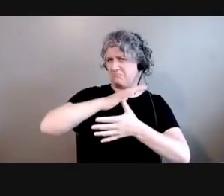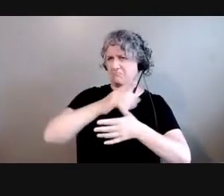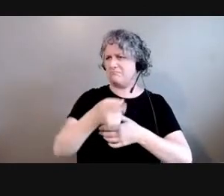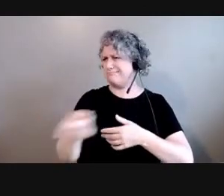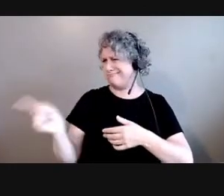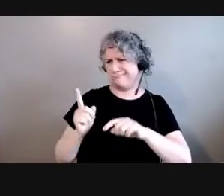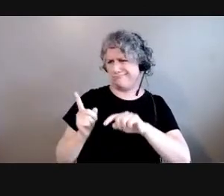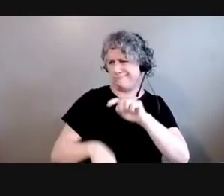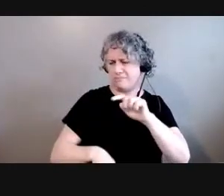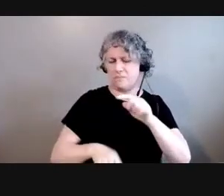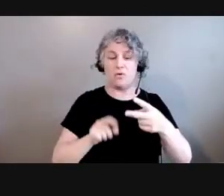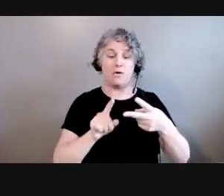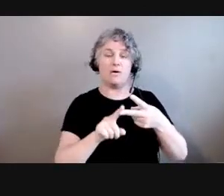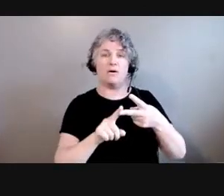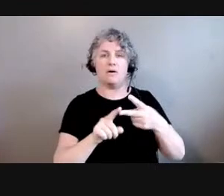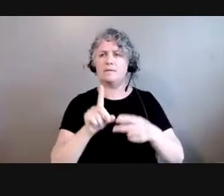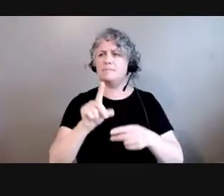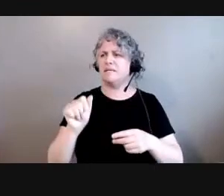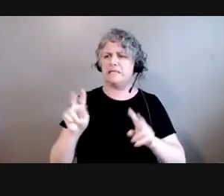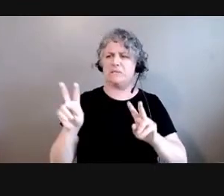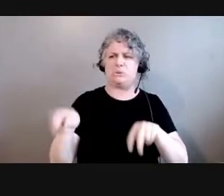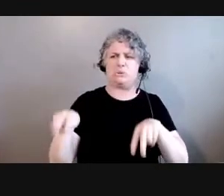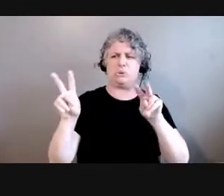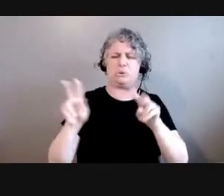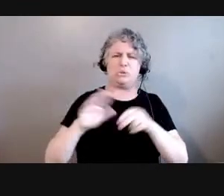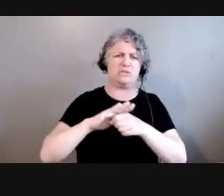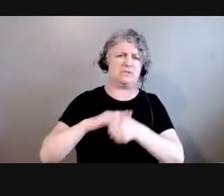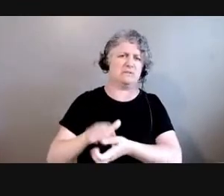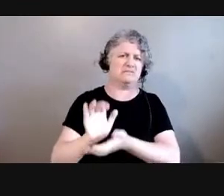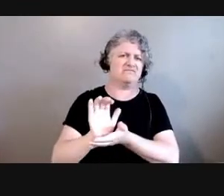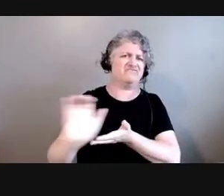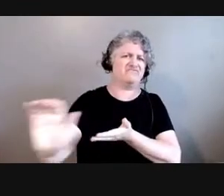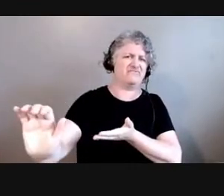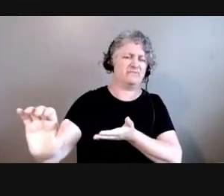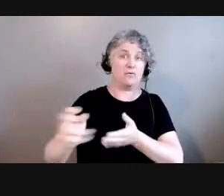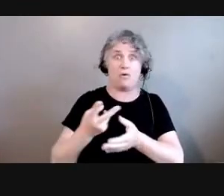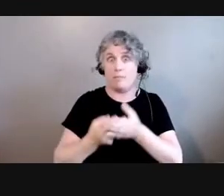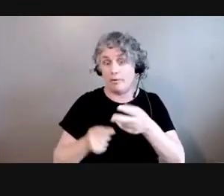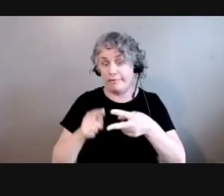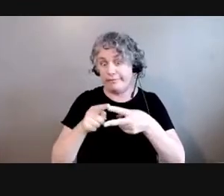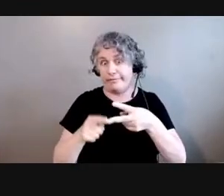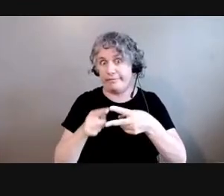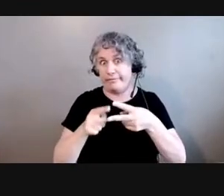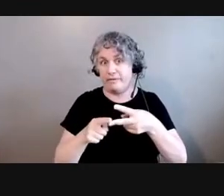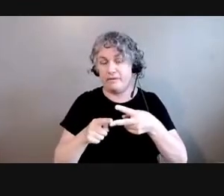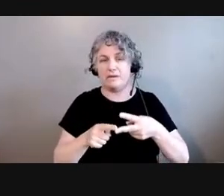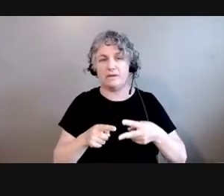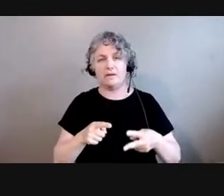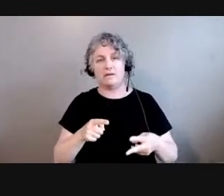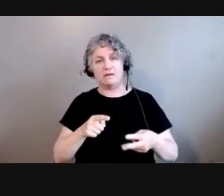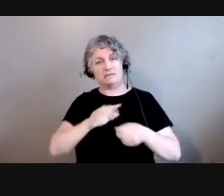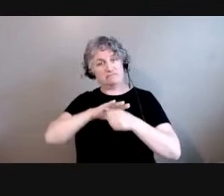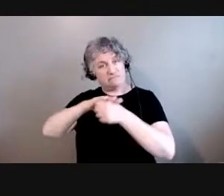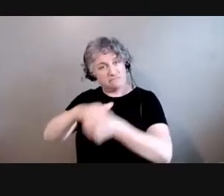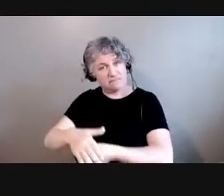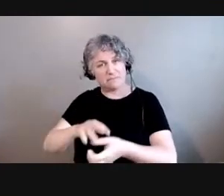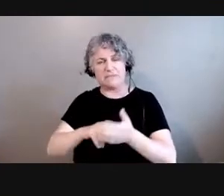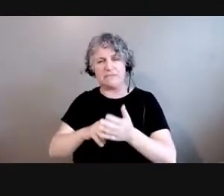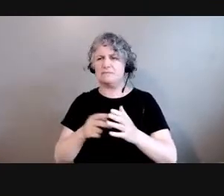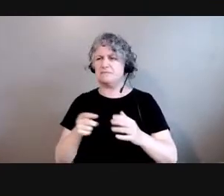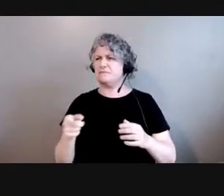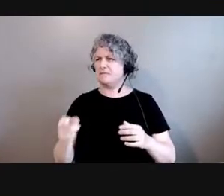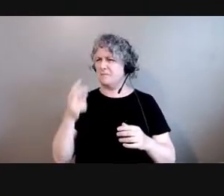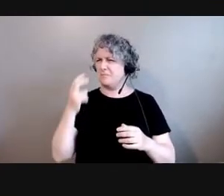marginalize or diminish disability, or both. To be ableist is to say, I don't really understand what a blind person gets from a vista where water meets